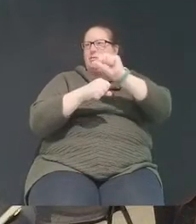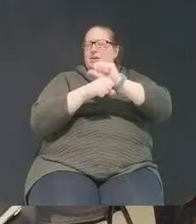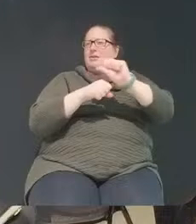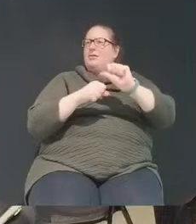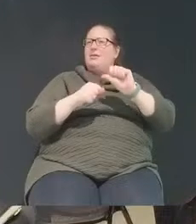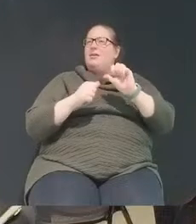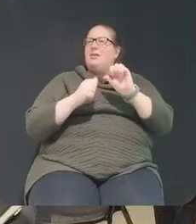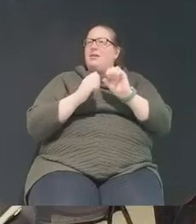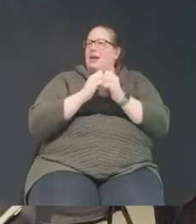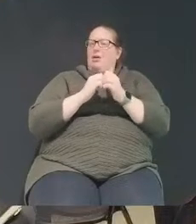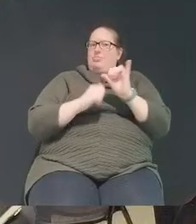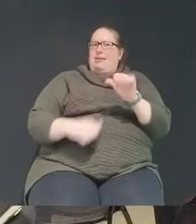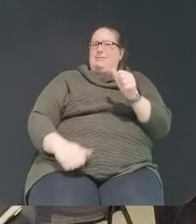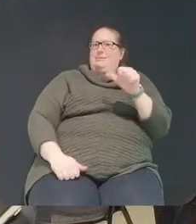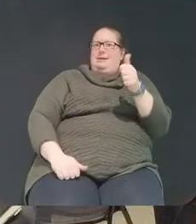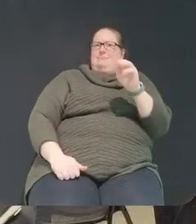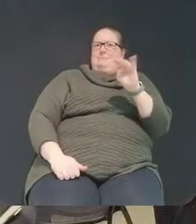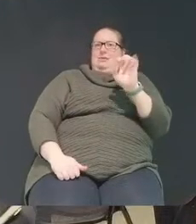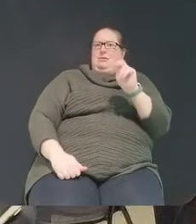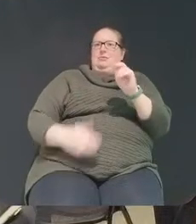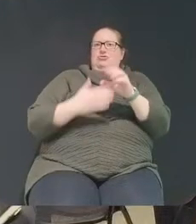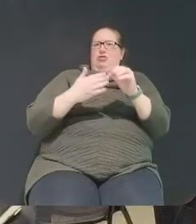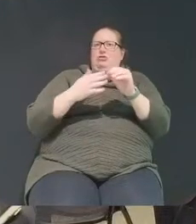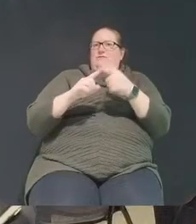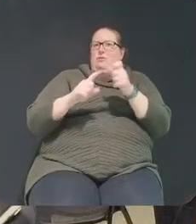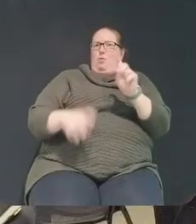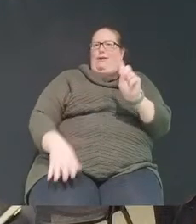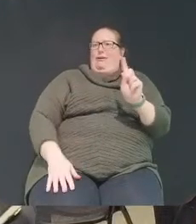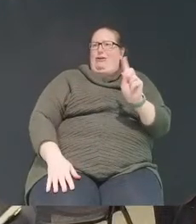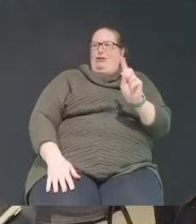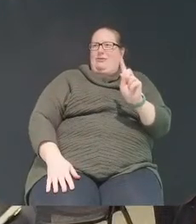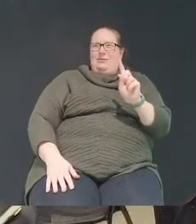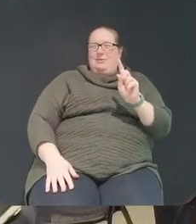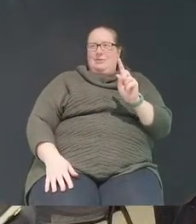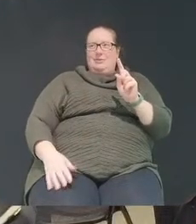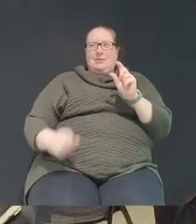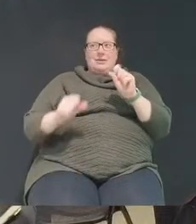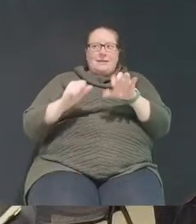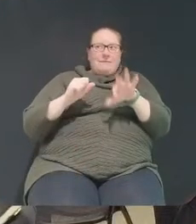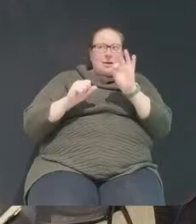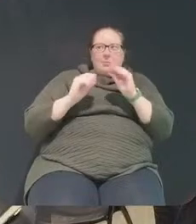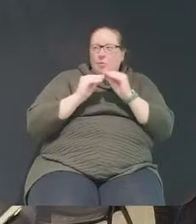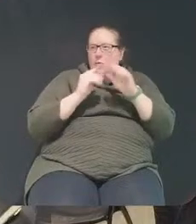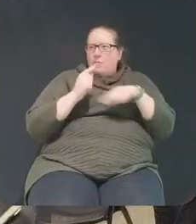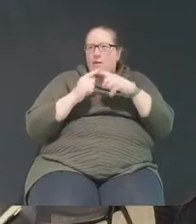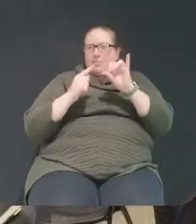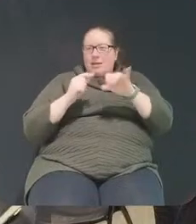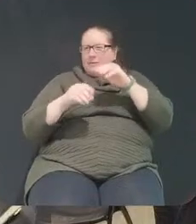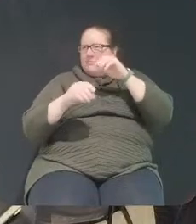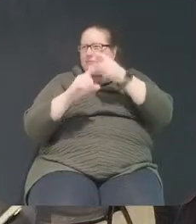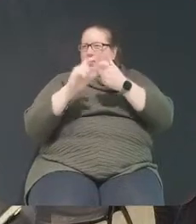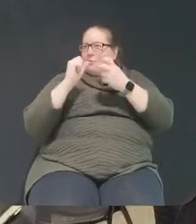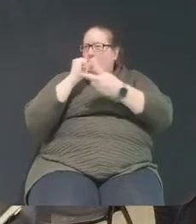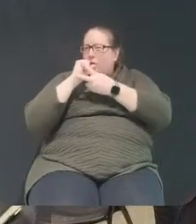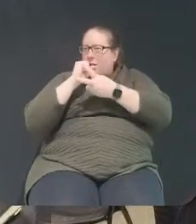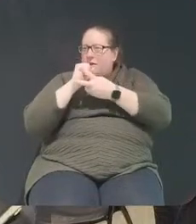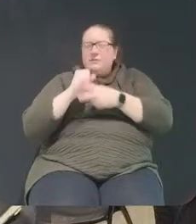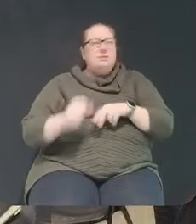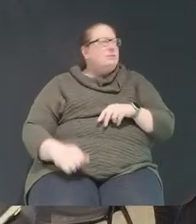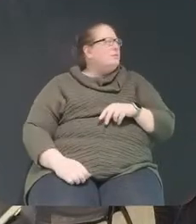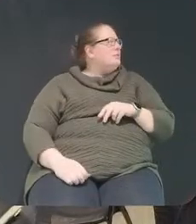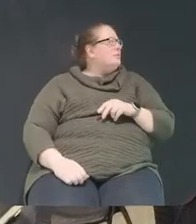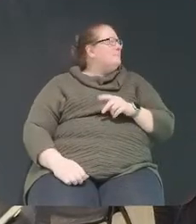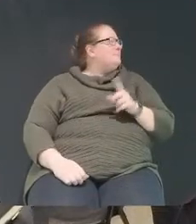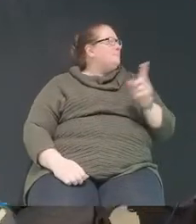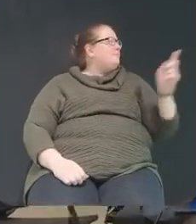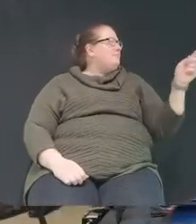or is there any way to find more about that in the archives? They were,